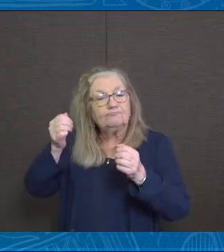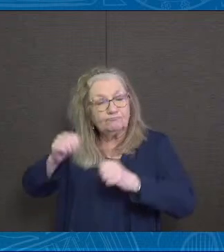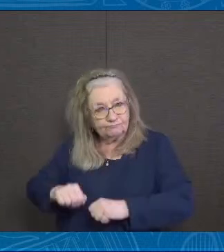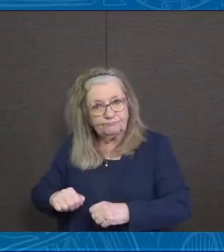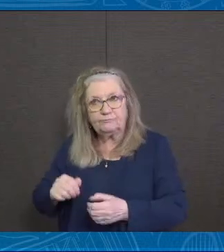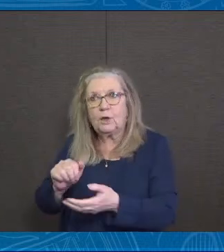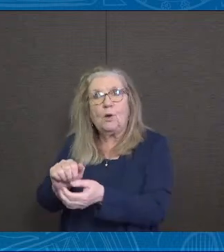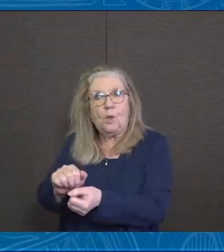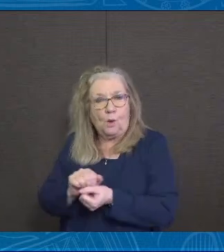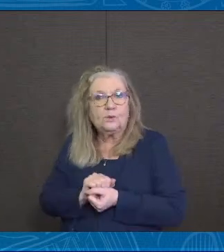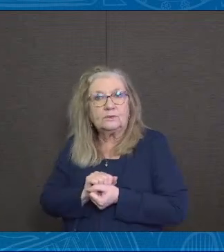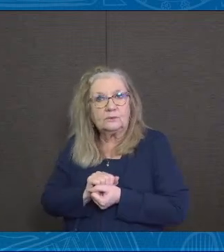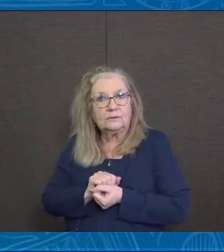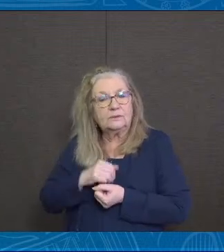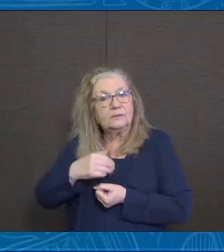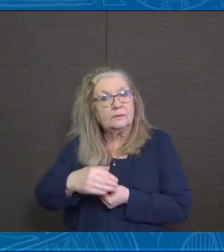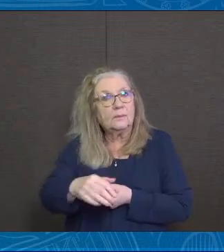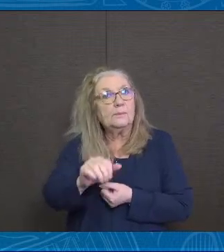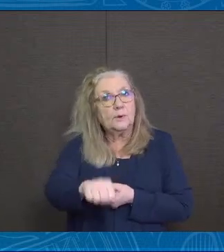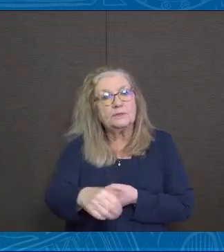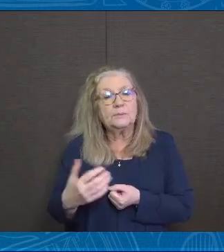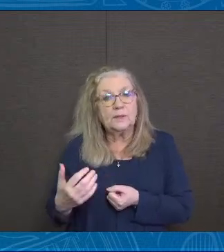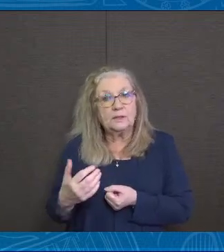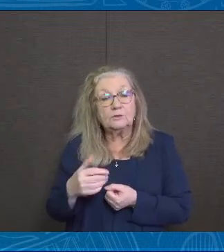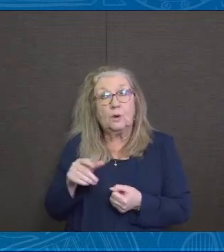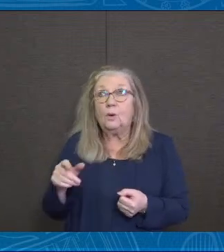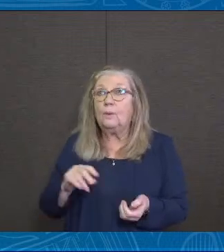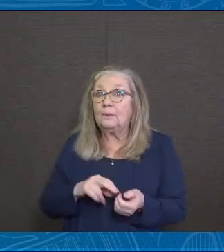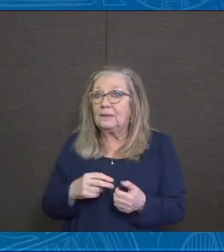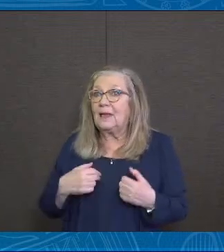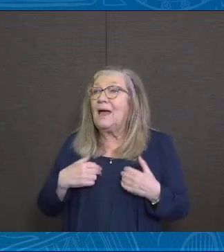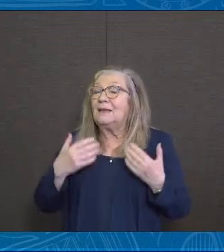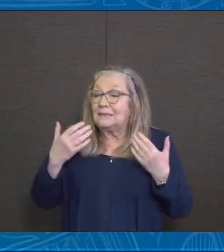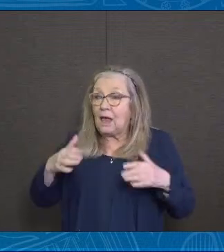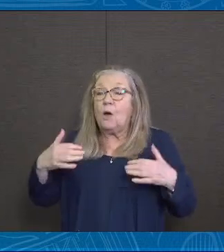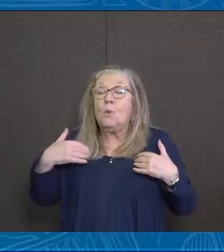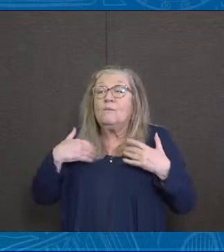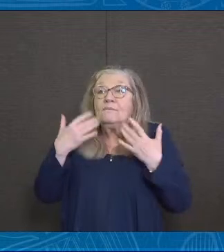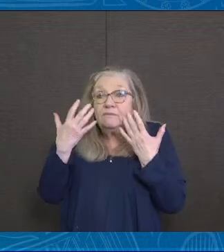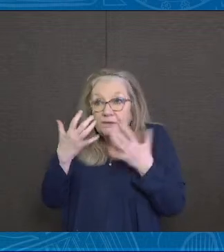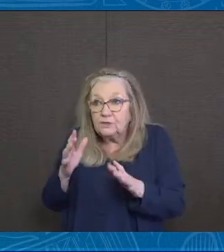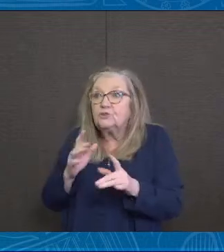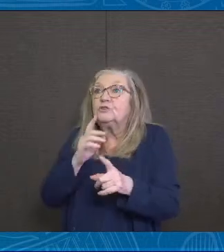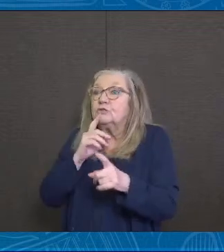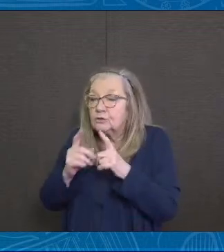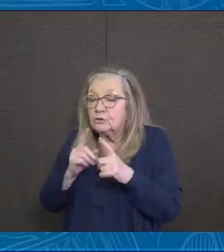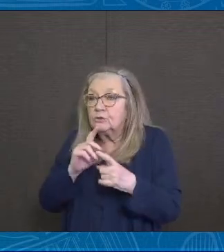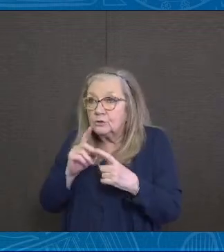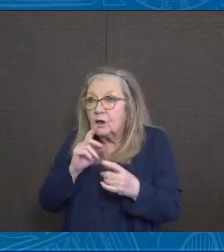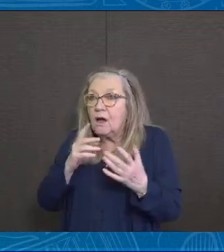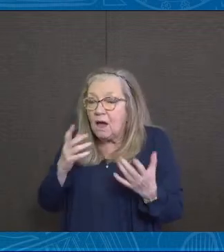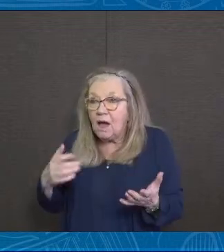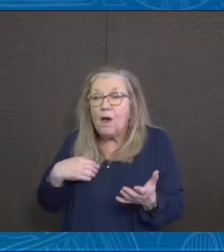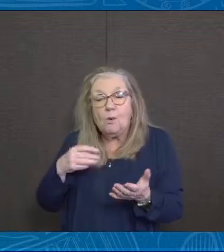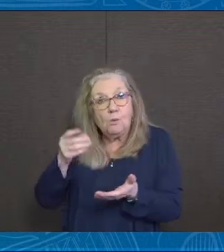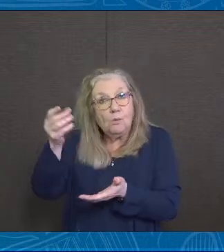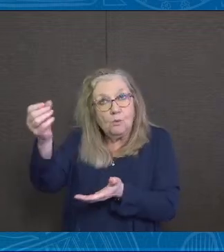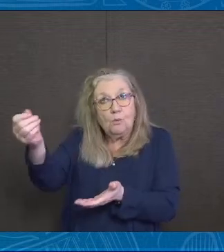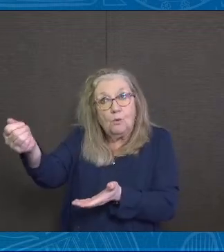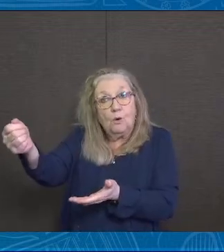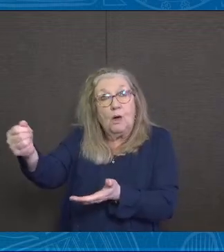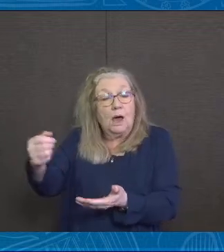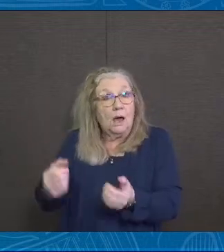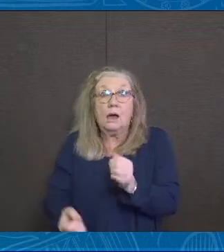facility. What this means is that we have a pre-negotiated concessional loan financing that will be